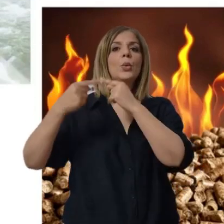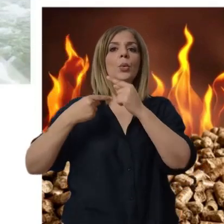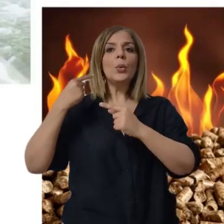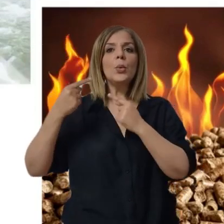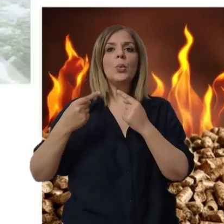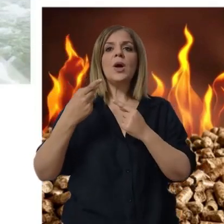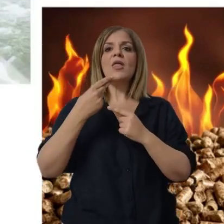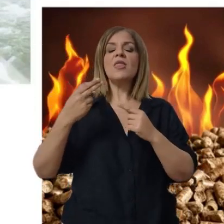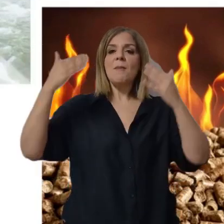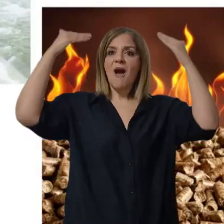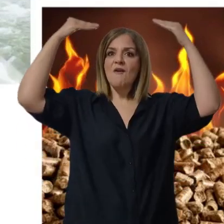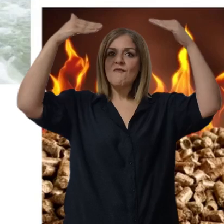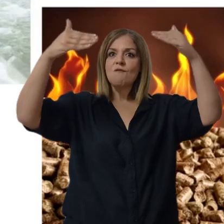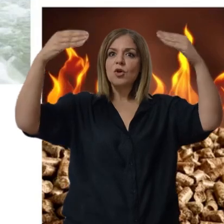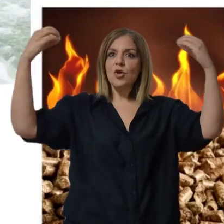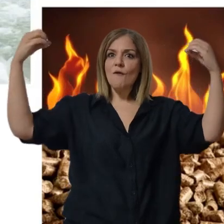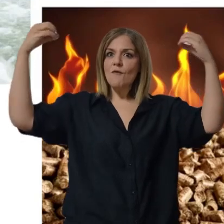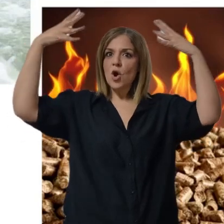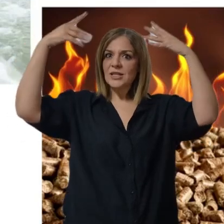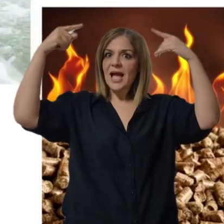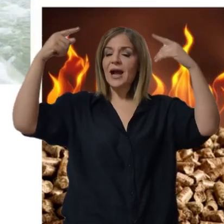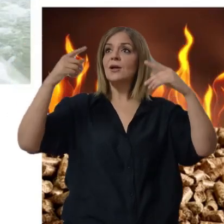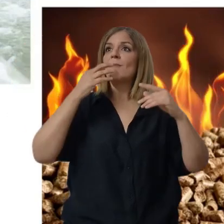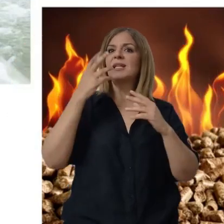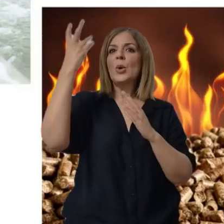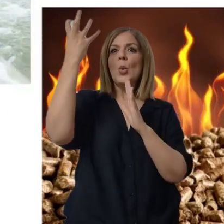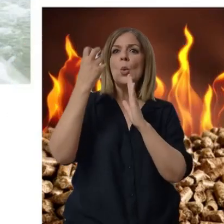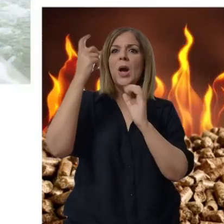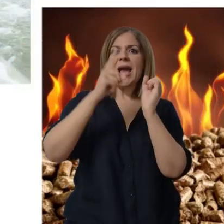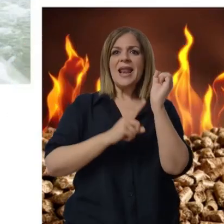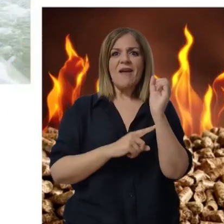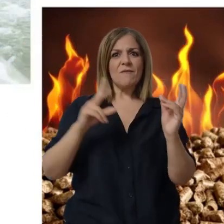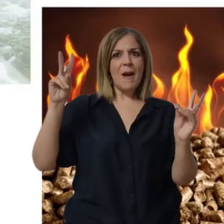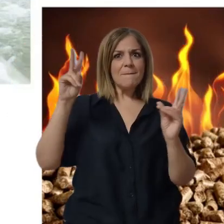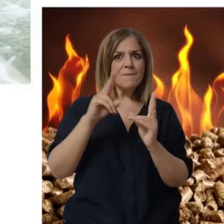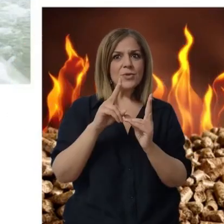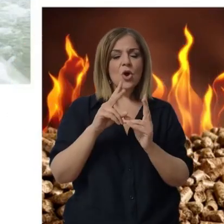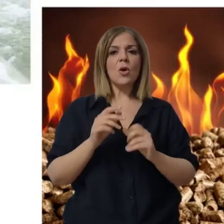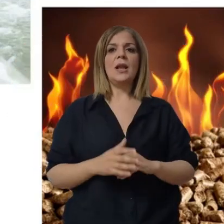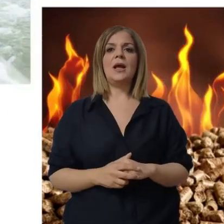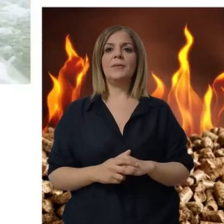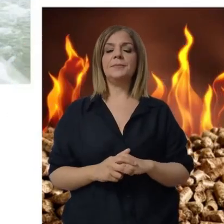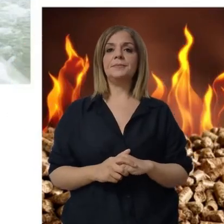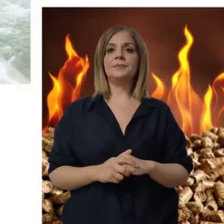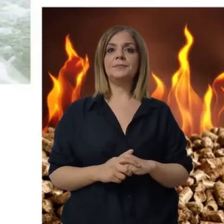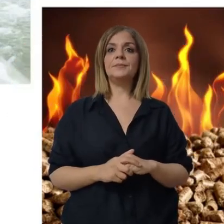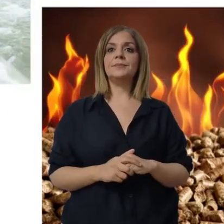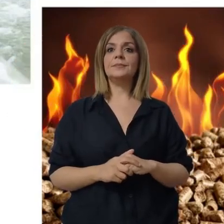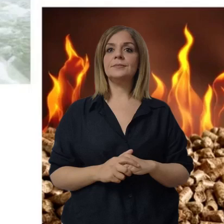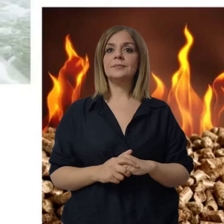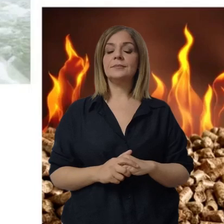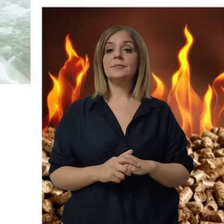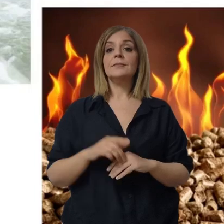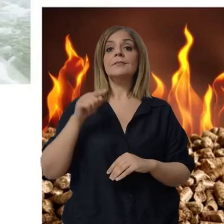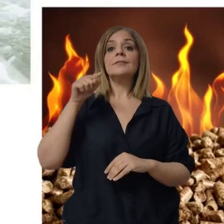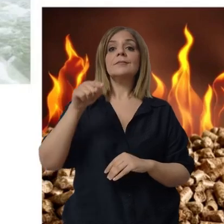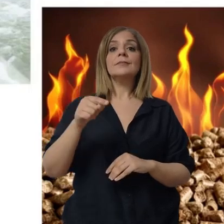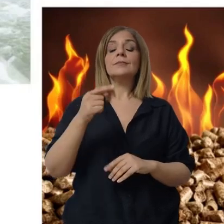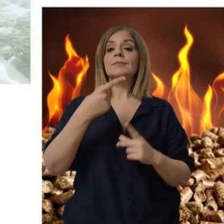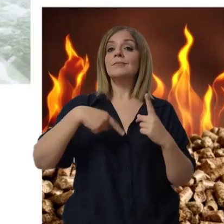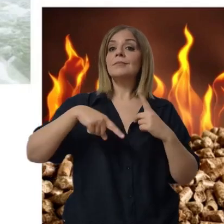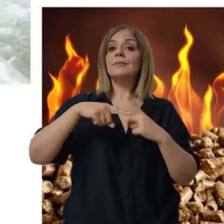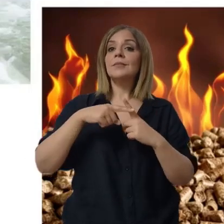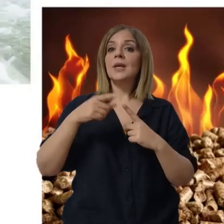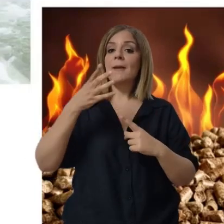by photovoltaic panels to produce electricity that we can immediately use, but it can also